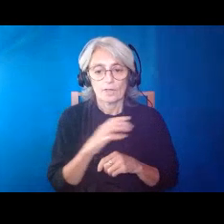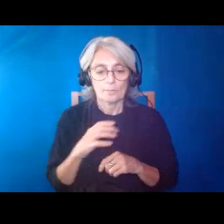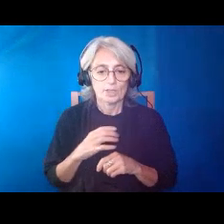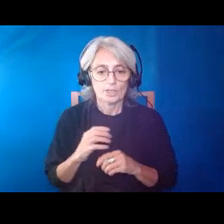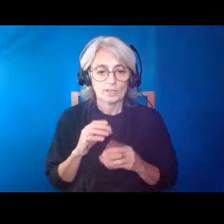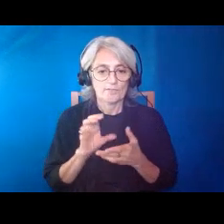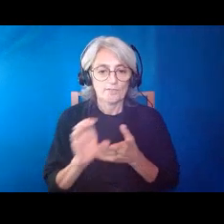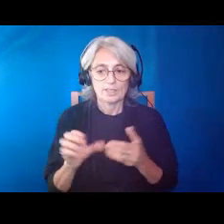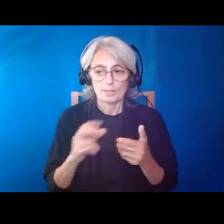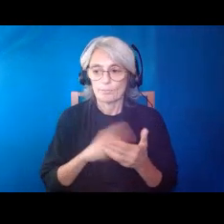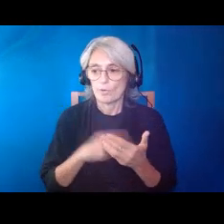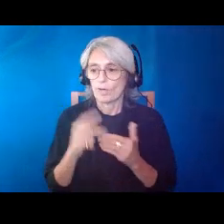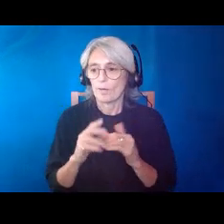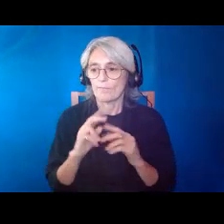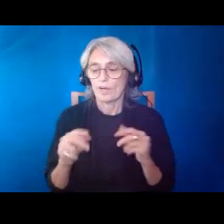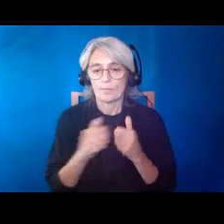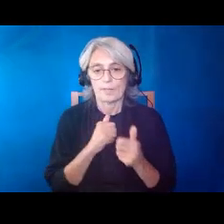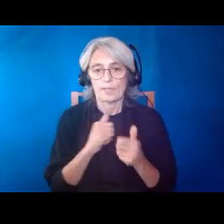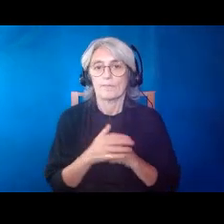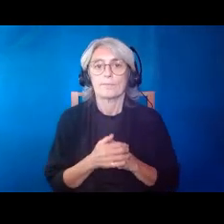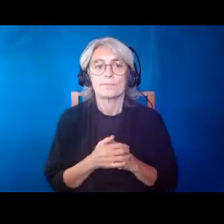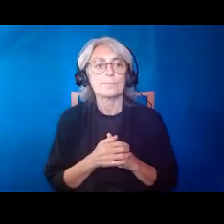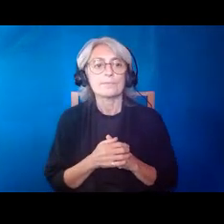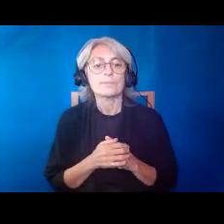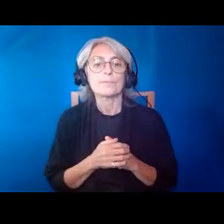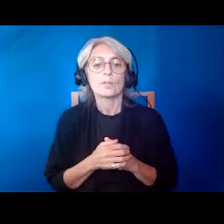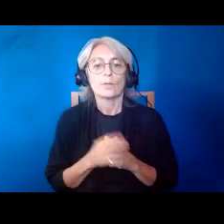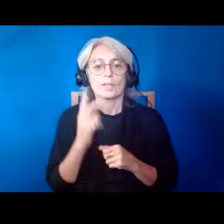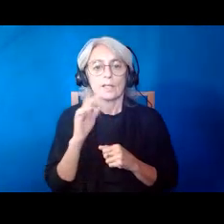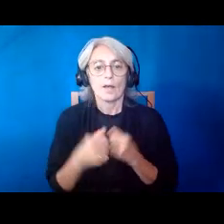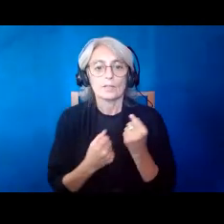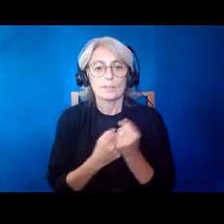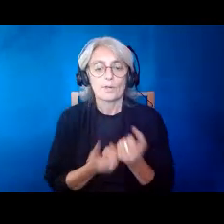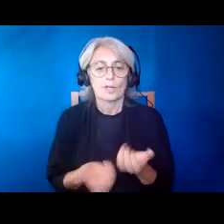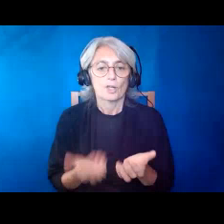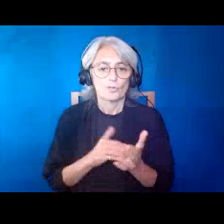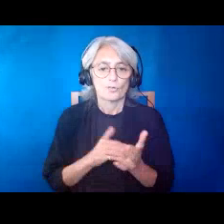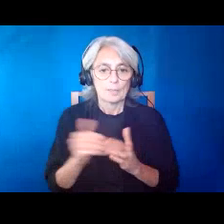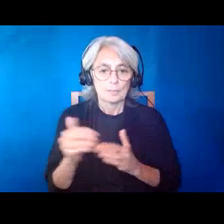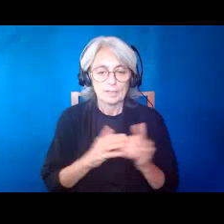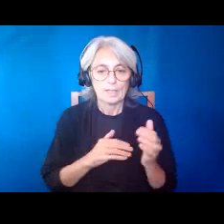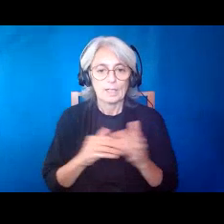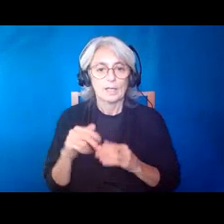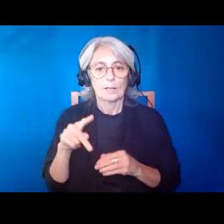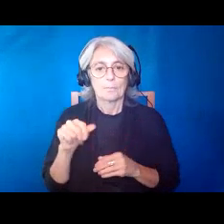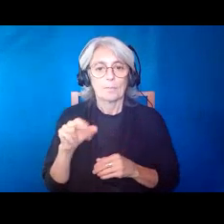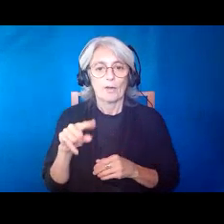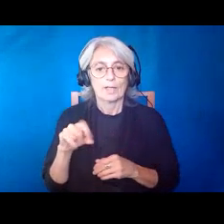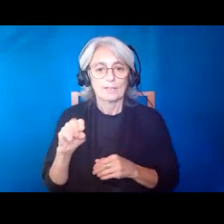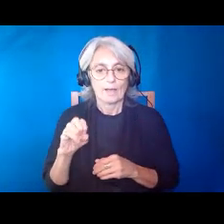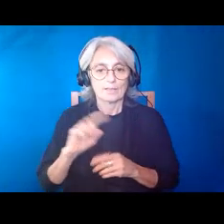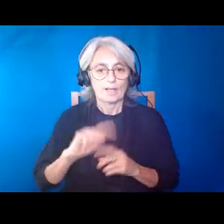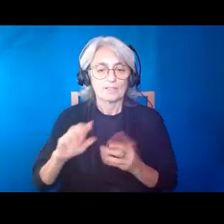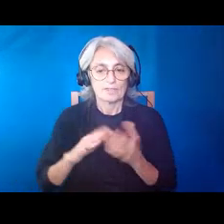it's exciting to see how those programs are supporting the rebuilding and recovery of Paradise in particular.